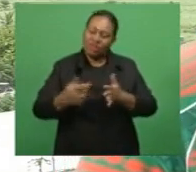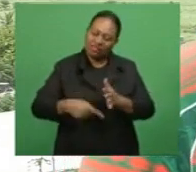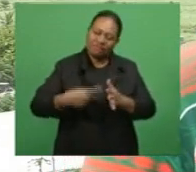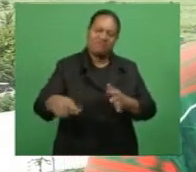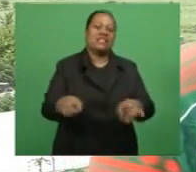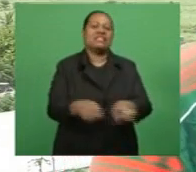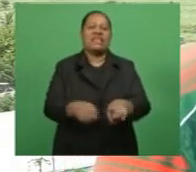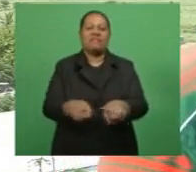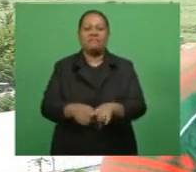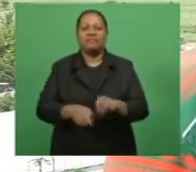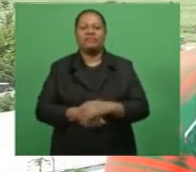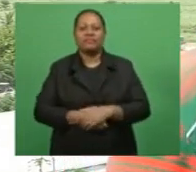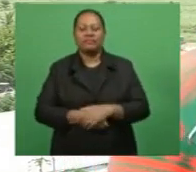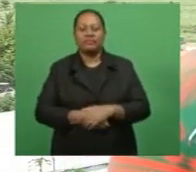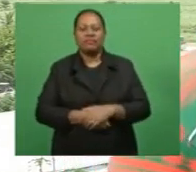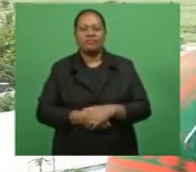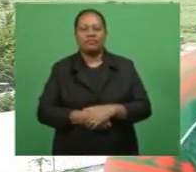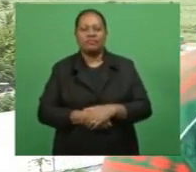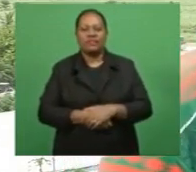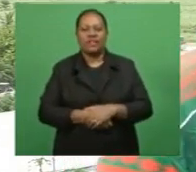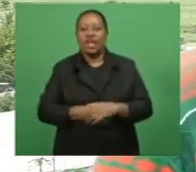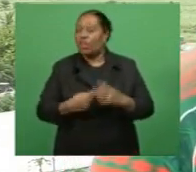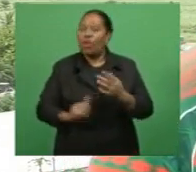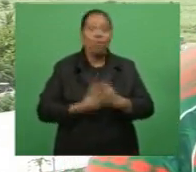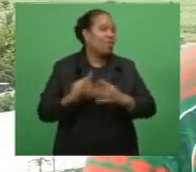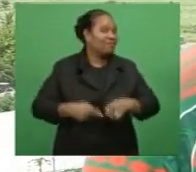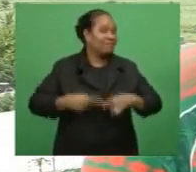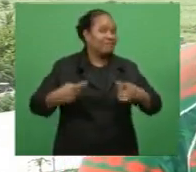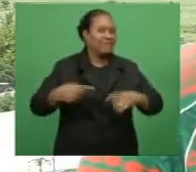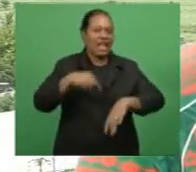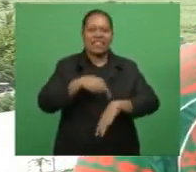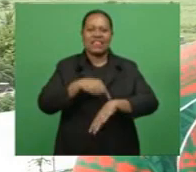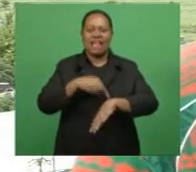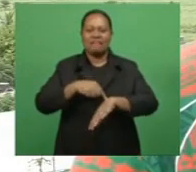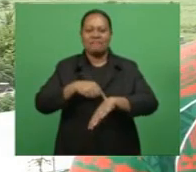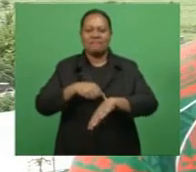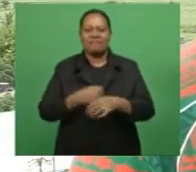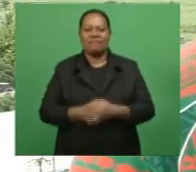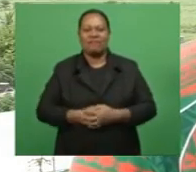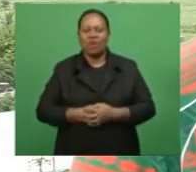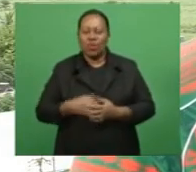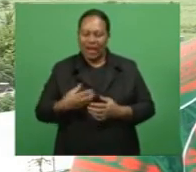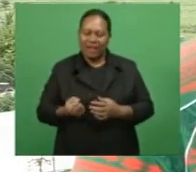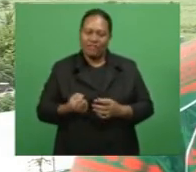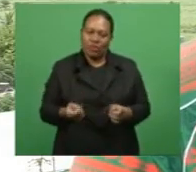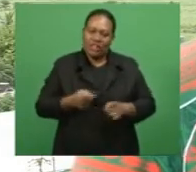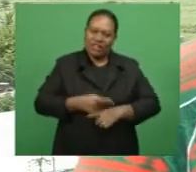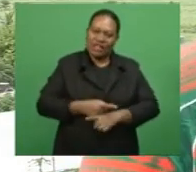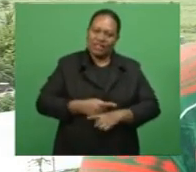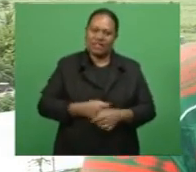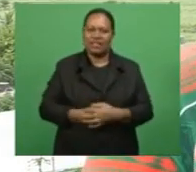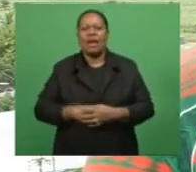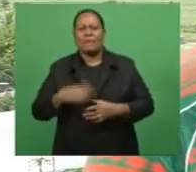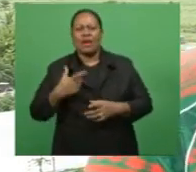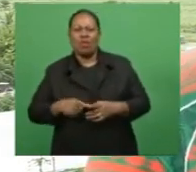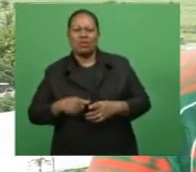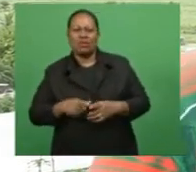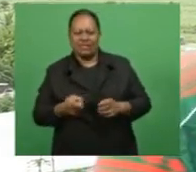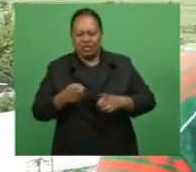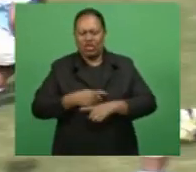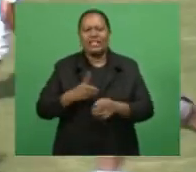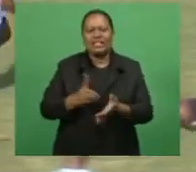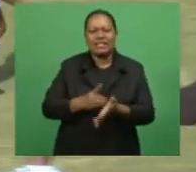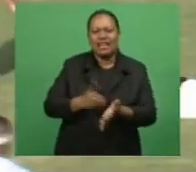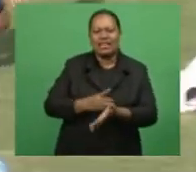same. The only difference is the time management that we'll have since the shifting in